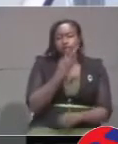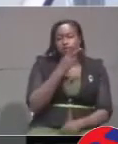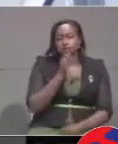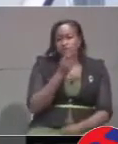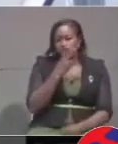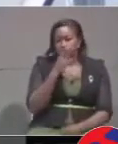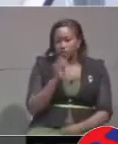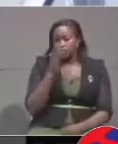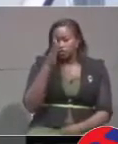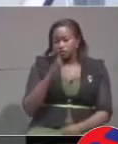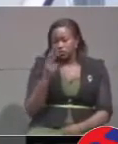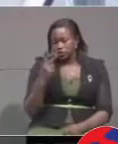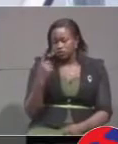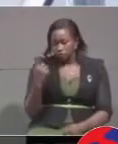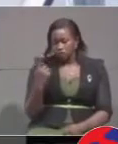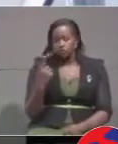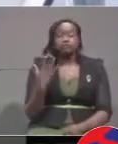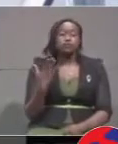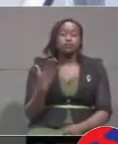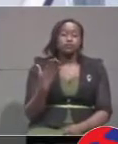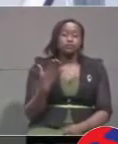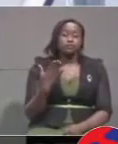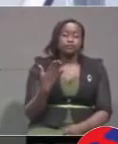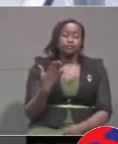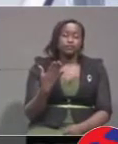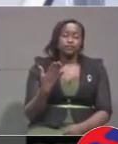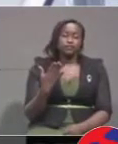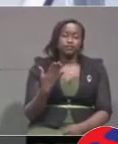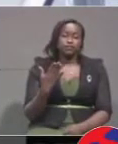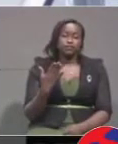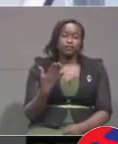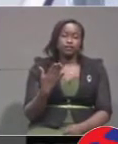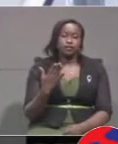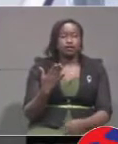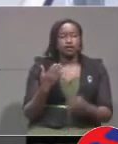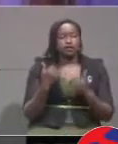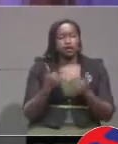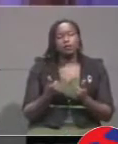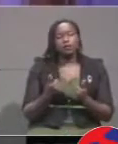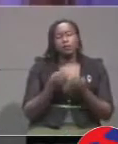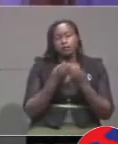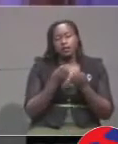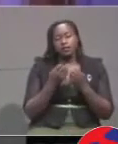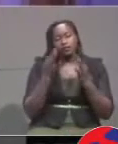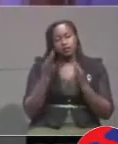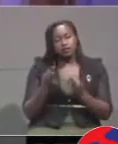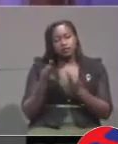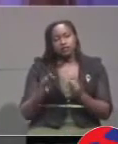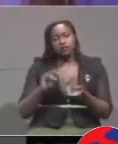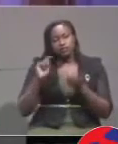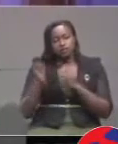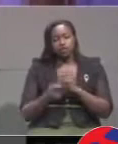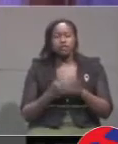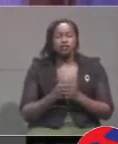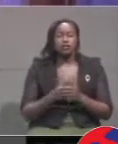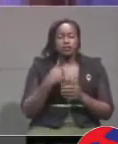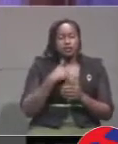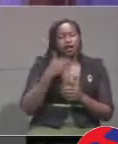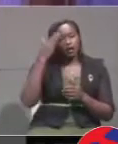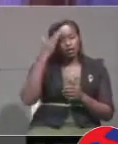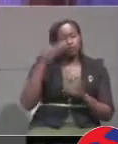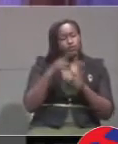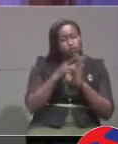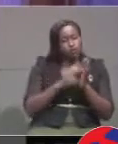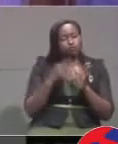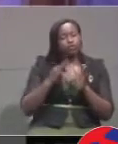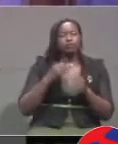nyeza, mwami ya ino kukuluku mbamu, bamu joku na uvu, ni, what do they call it? The care, Victoria, jibawade bamu janja bida. Okay.